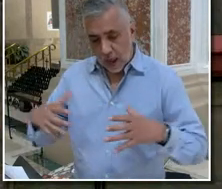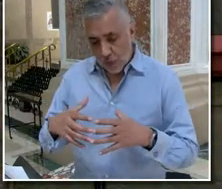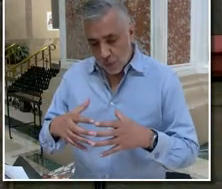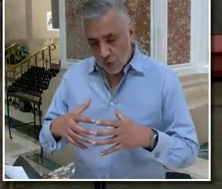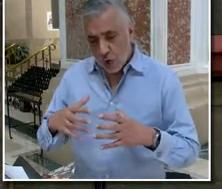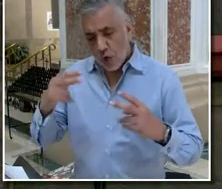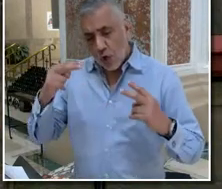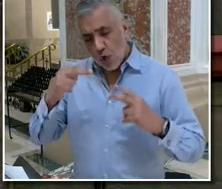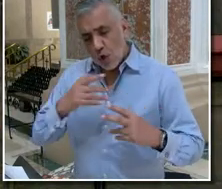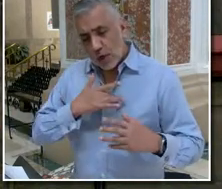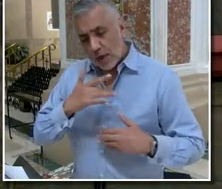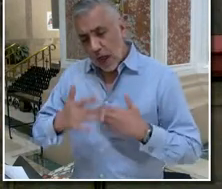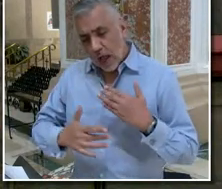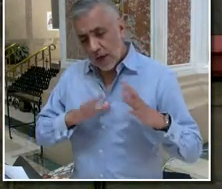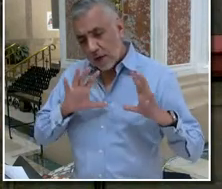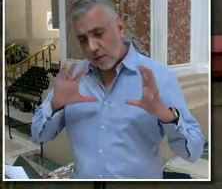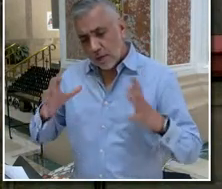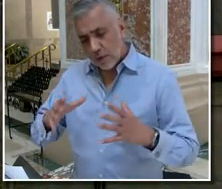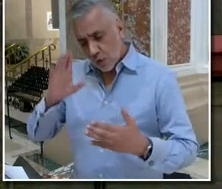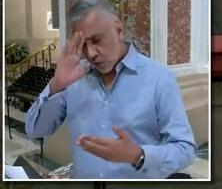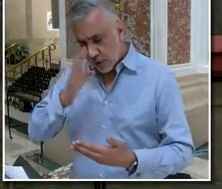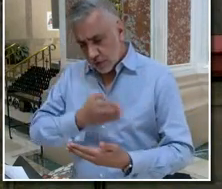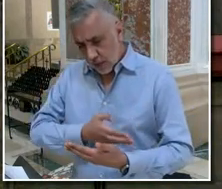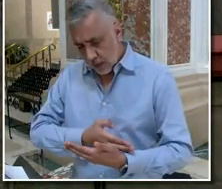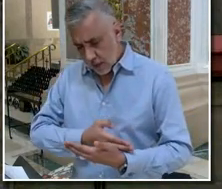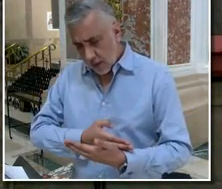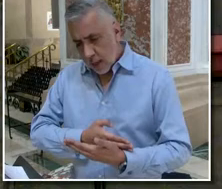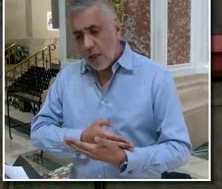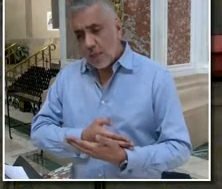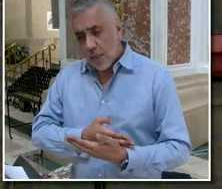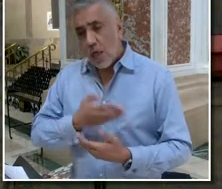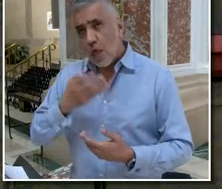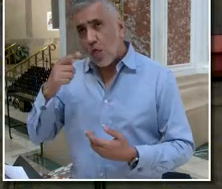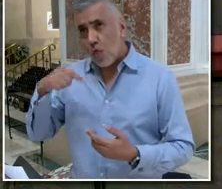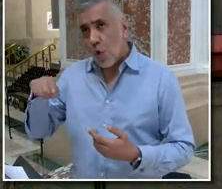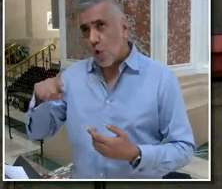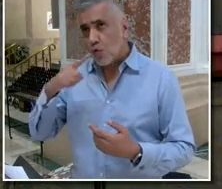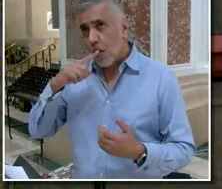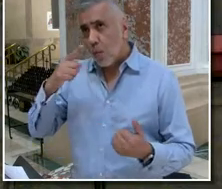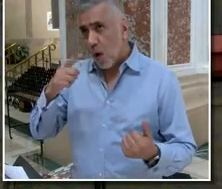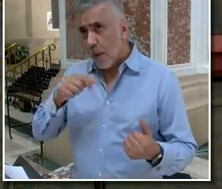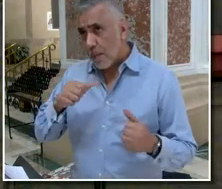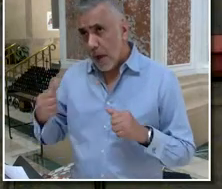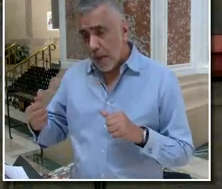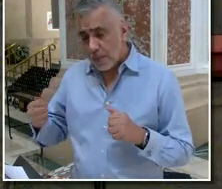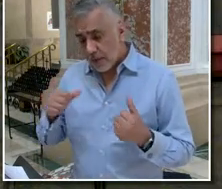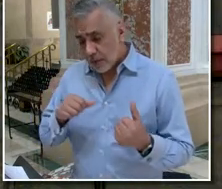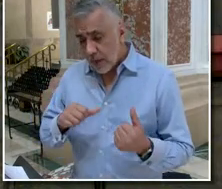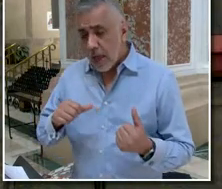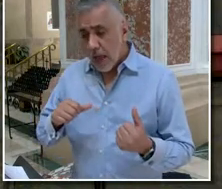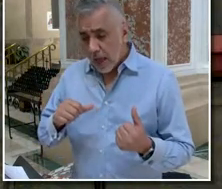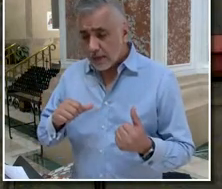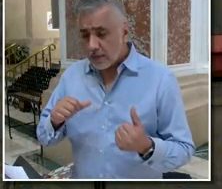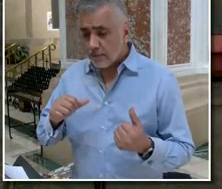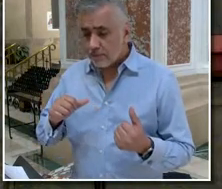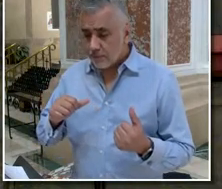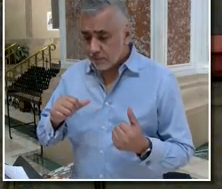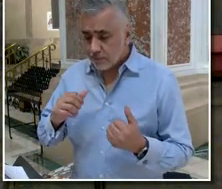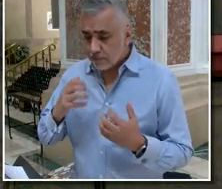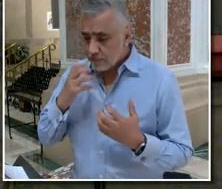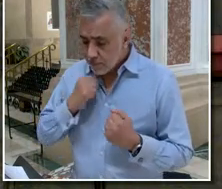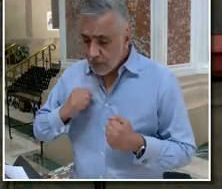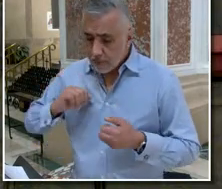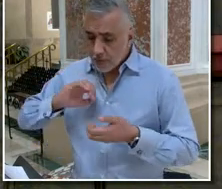look kindly on the flock of your Son, that those whom one baptism has consecrated may be